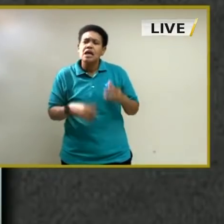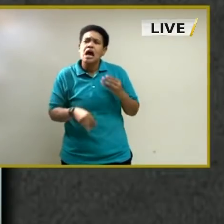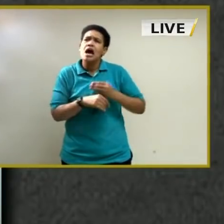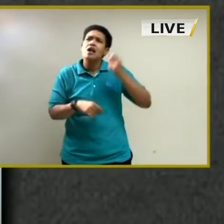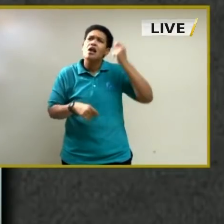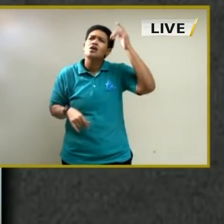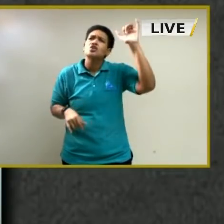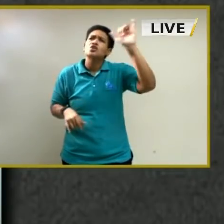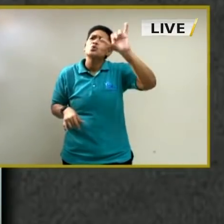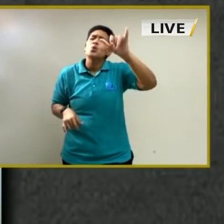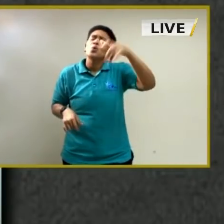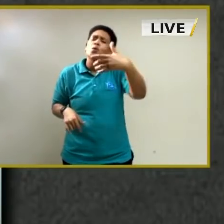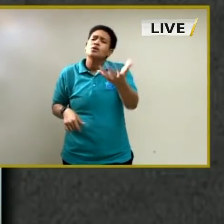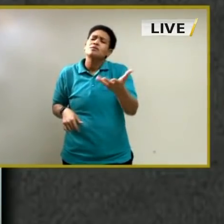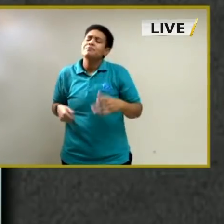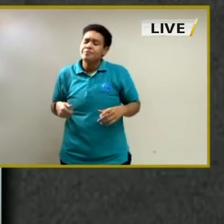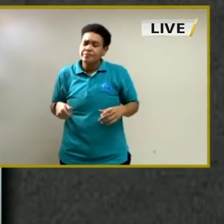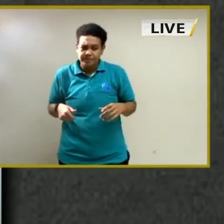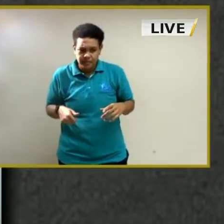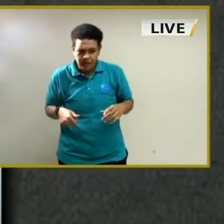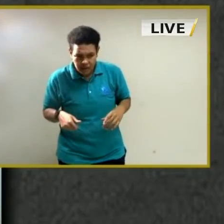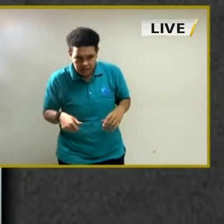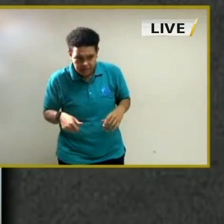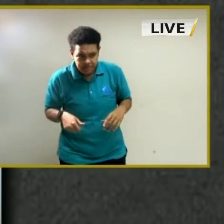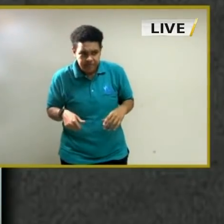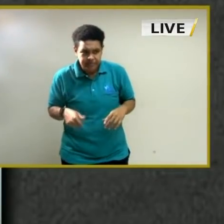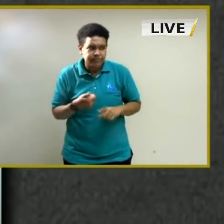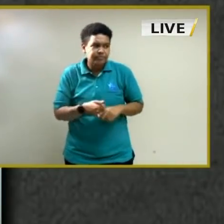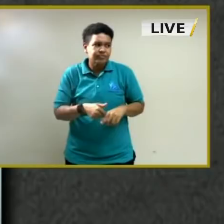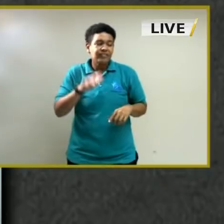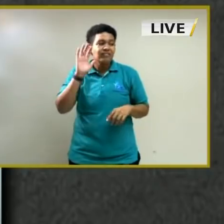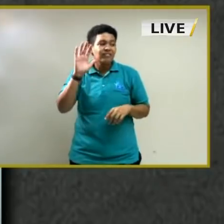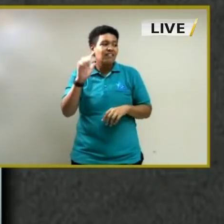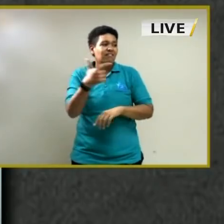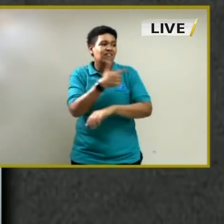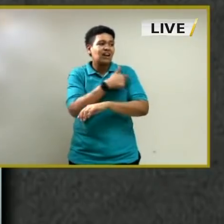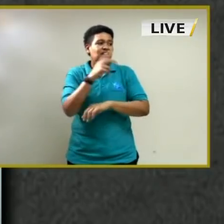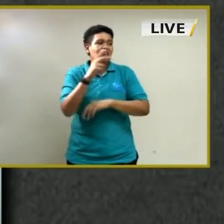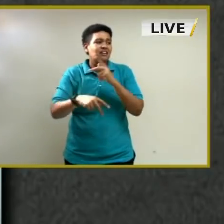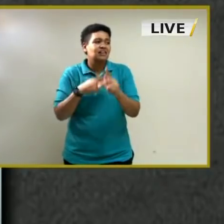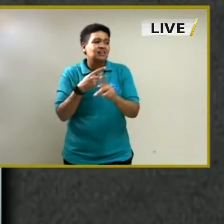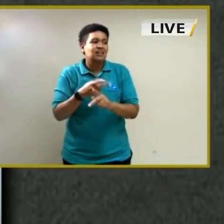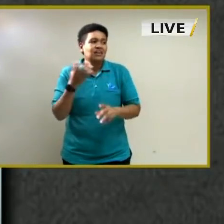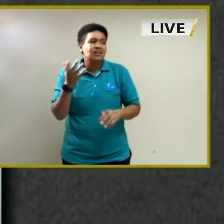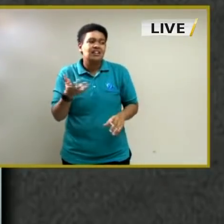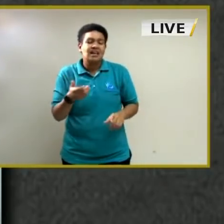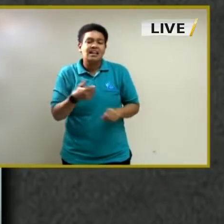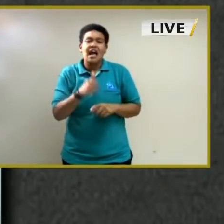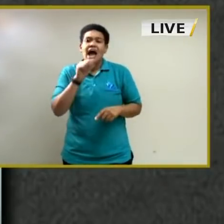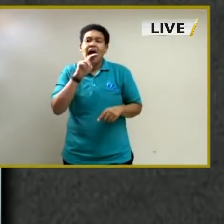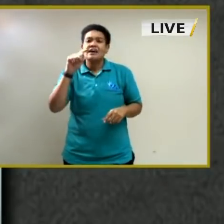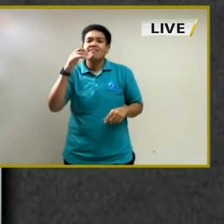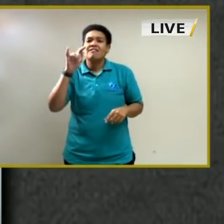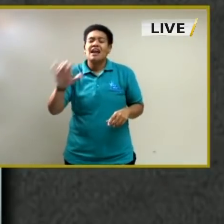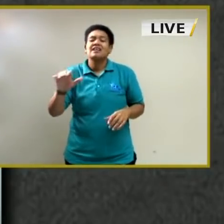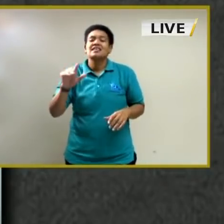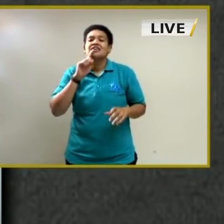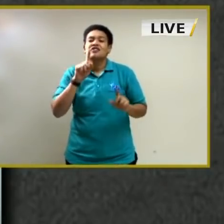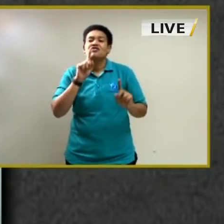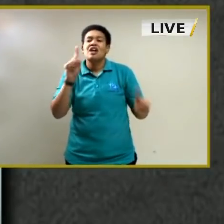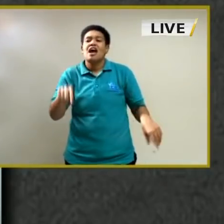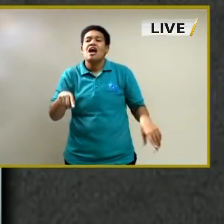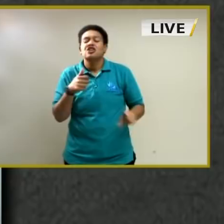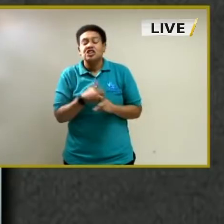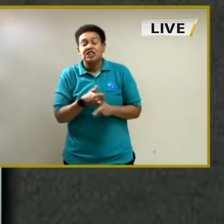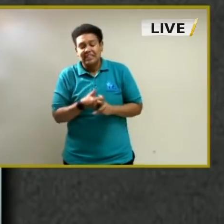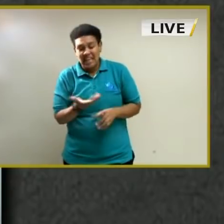right? The by vaccine type. So for instance, the anaphylactic reactions, the Bell's palsy, can you have